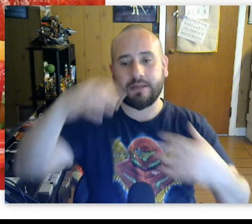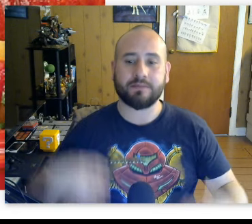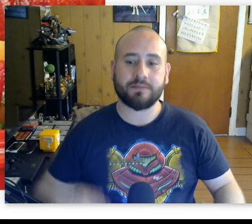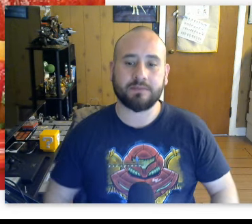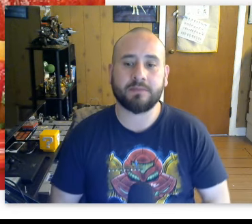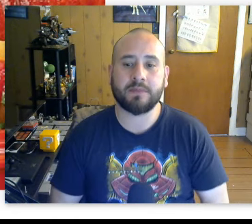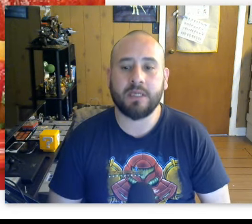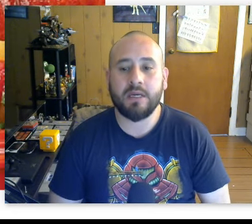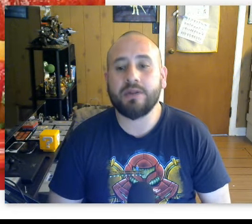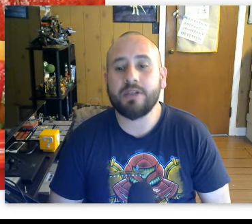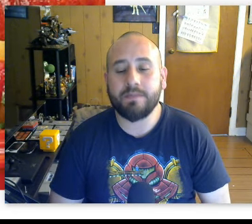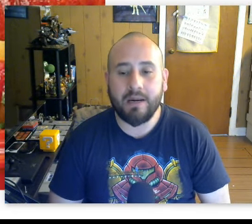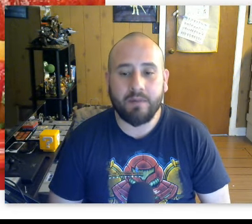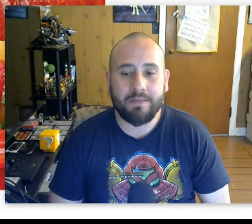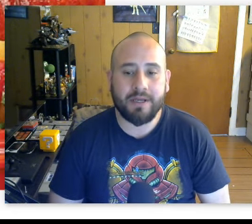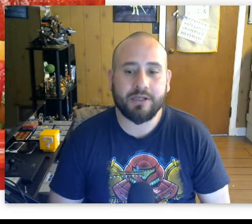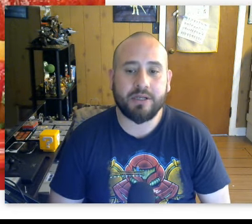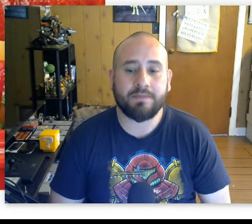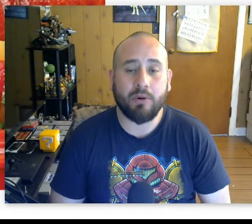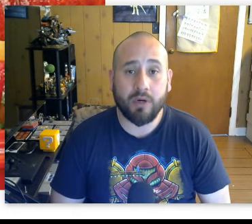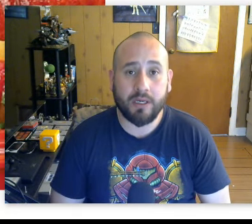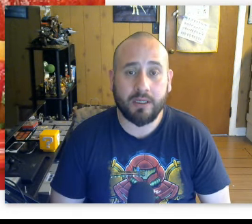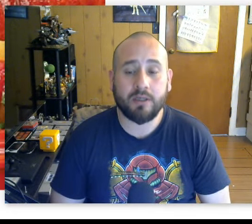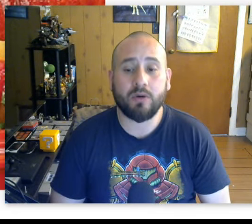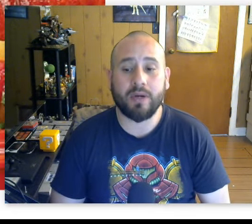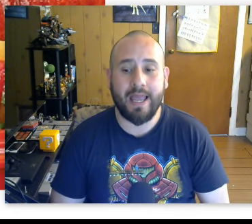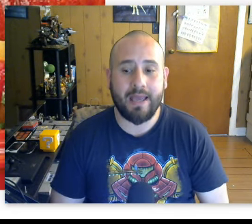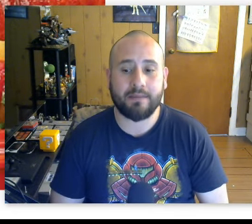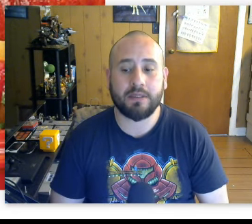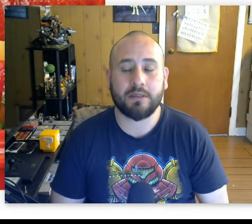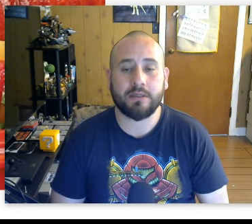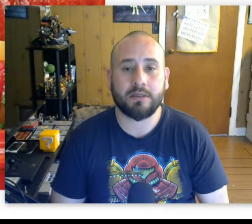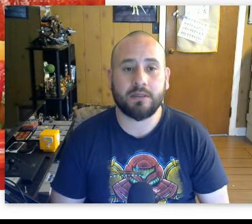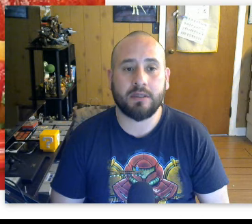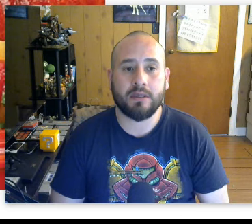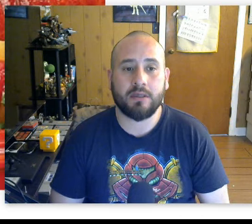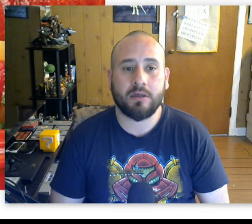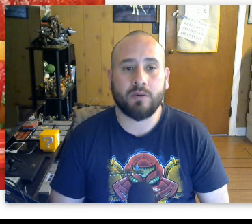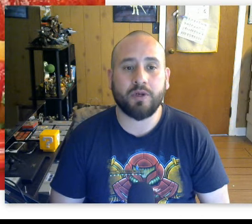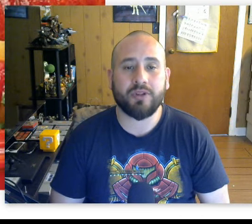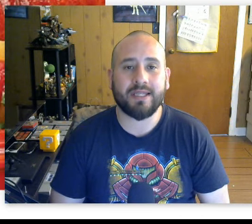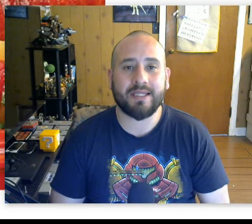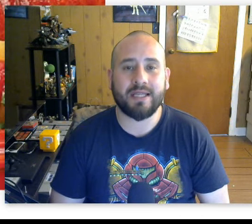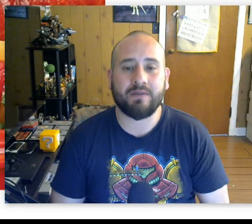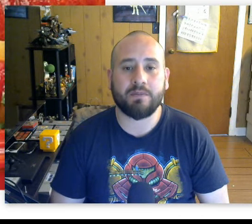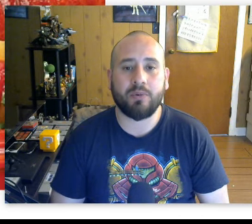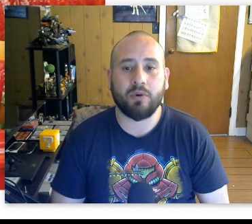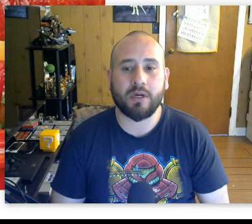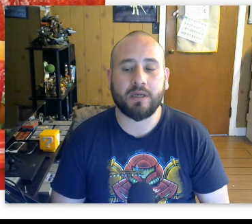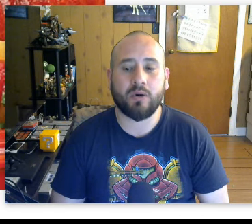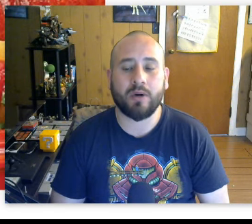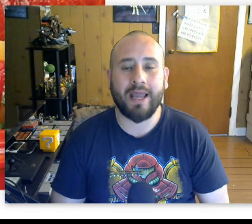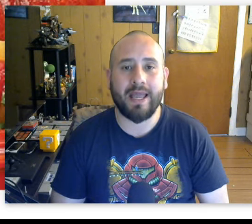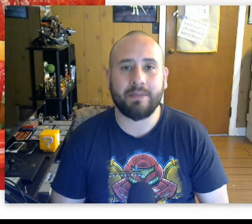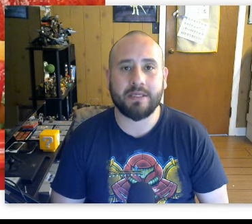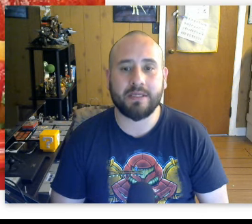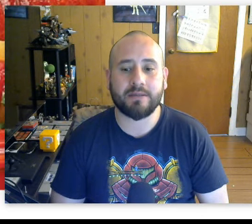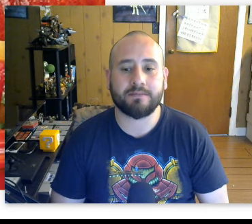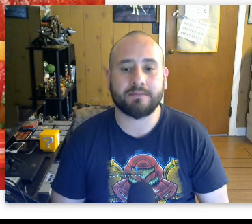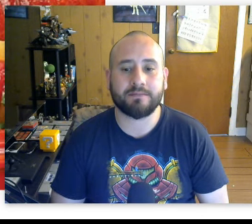steak? This bottom right picture is pork or ham. What do you think the sign for pork or